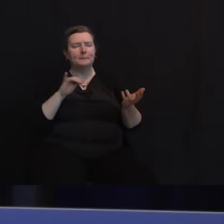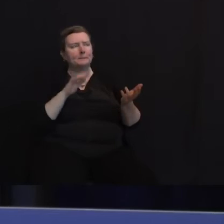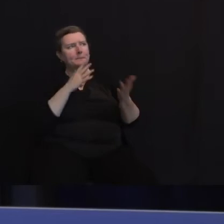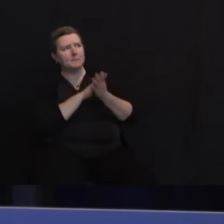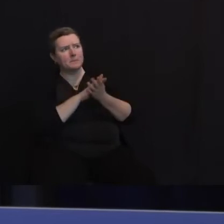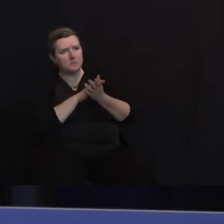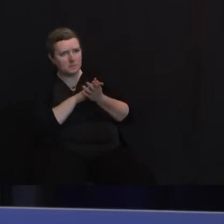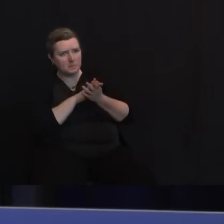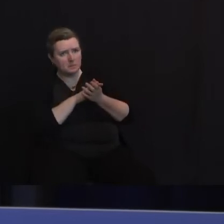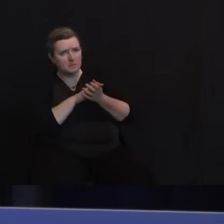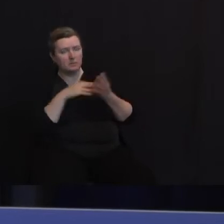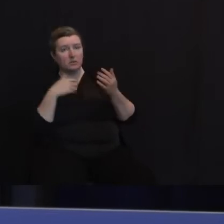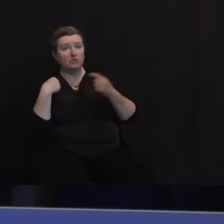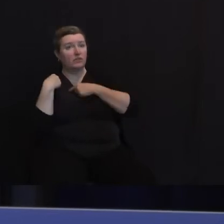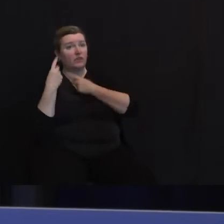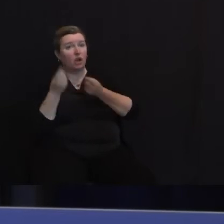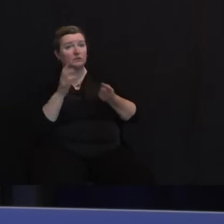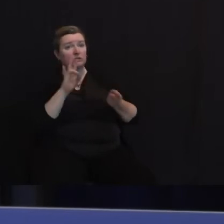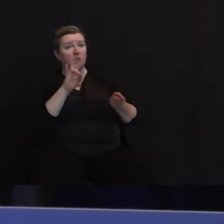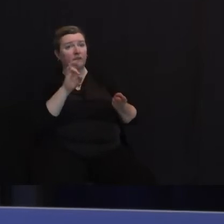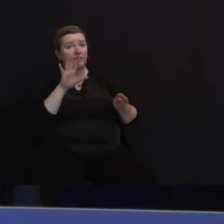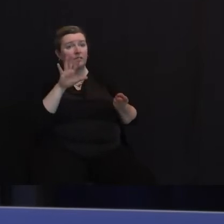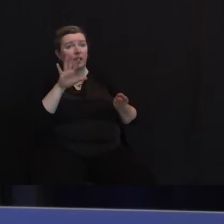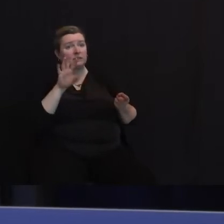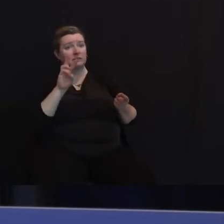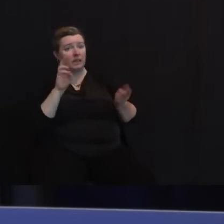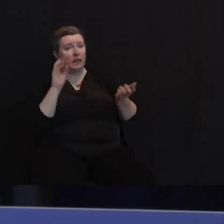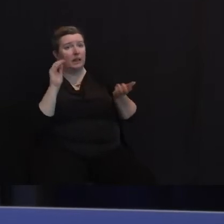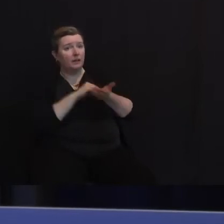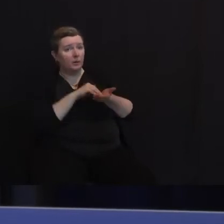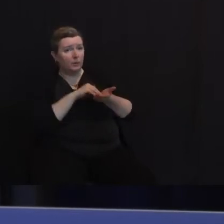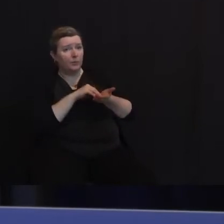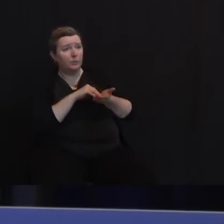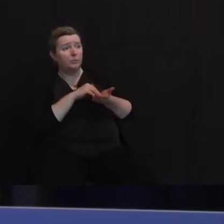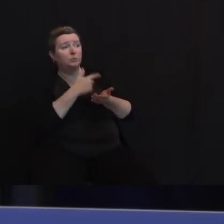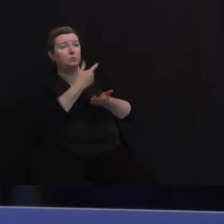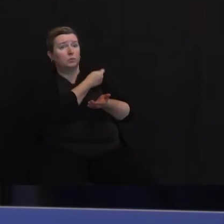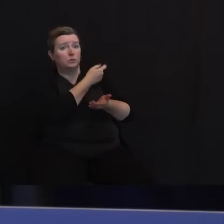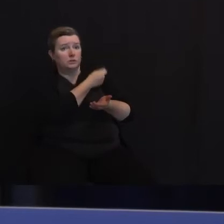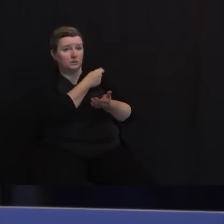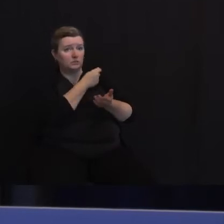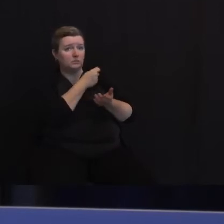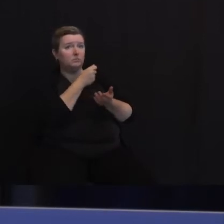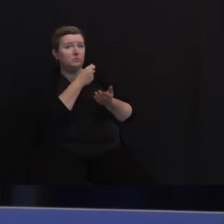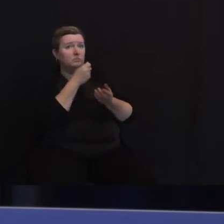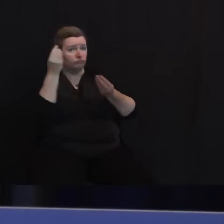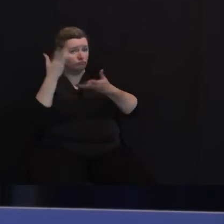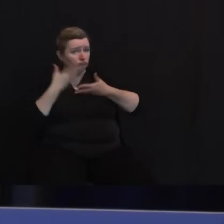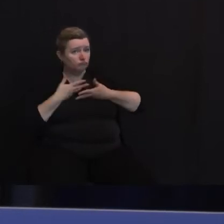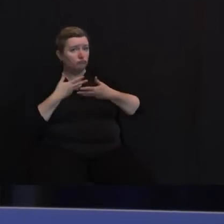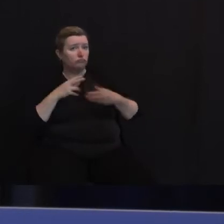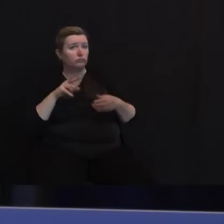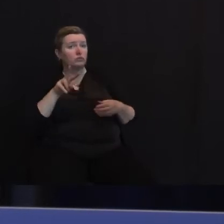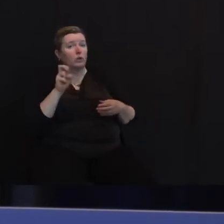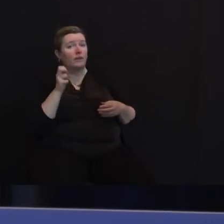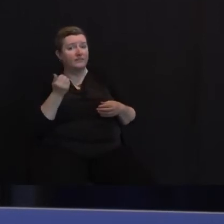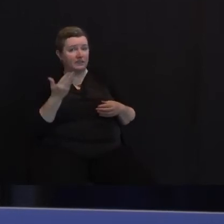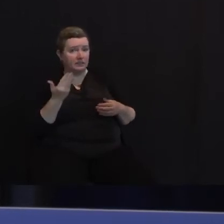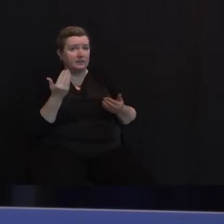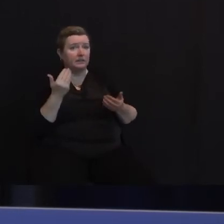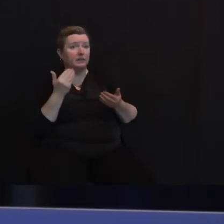are, 756,000 doses were ordered. Of that, 215,000 are reserved for